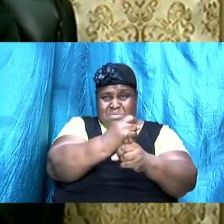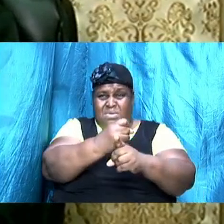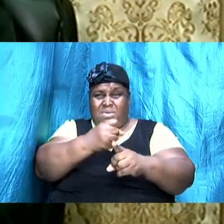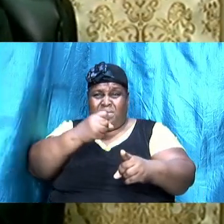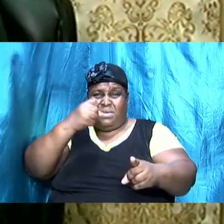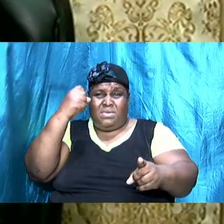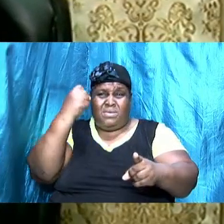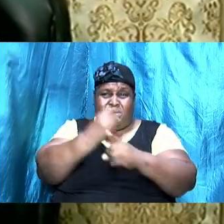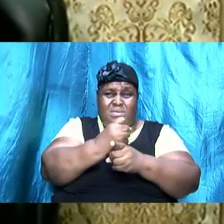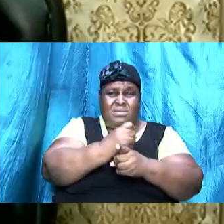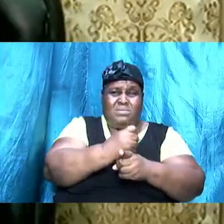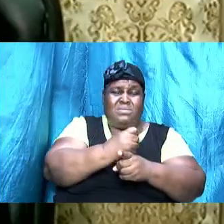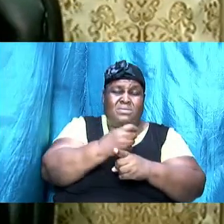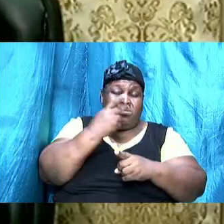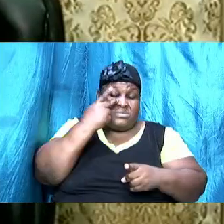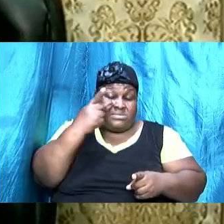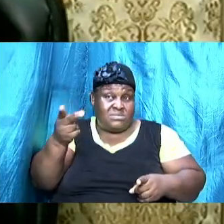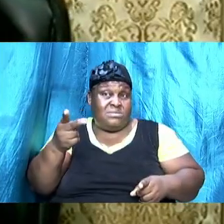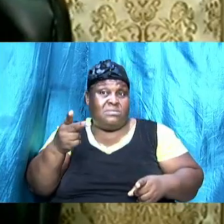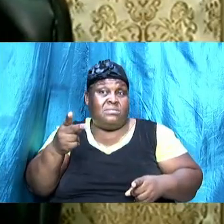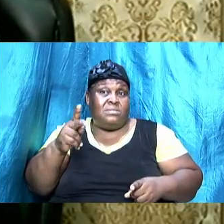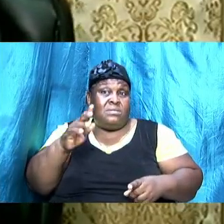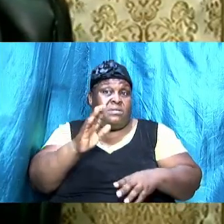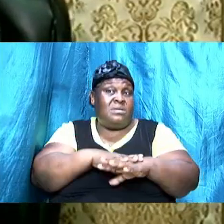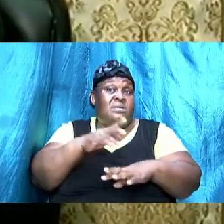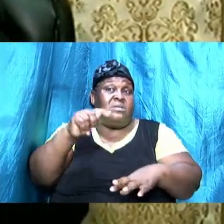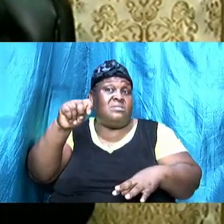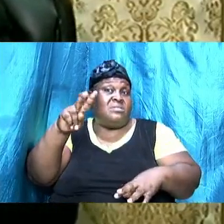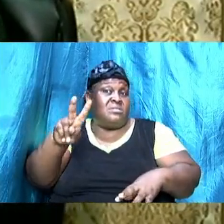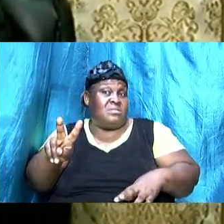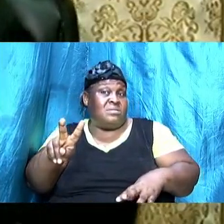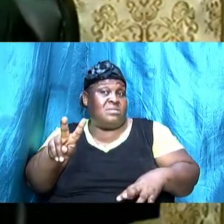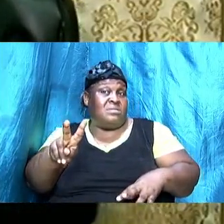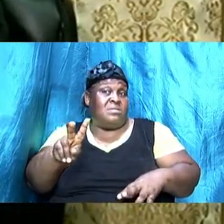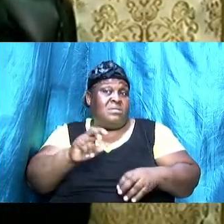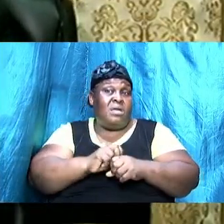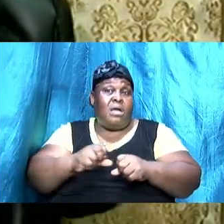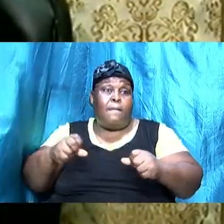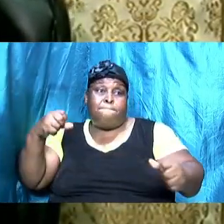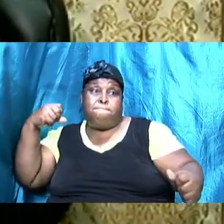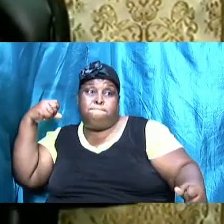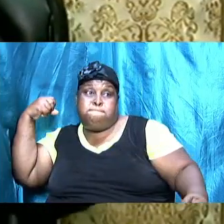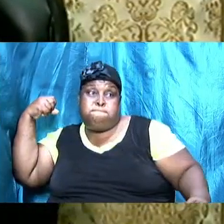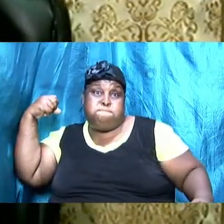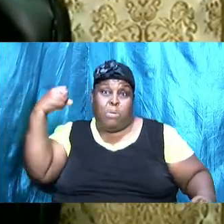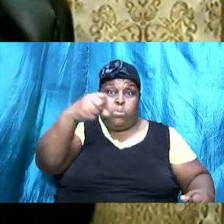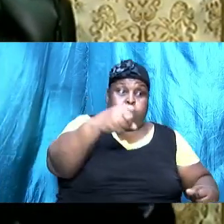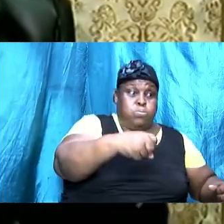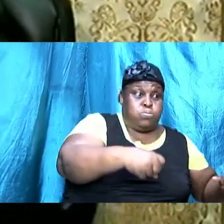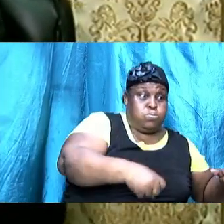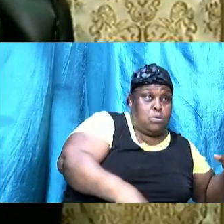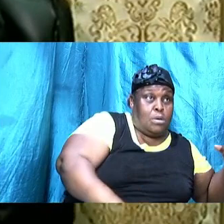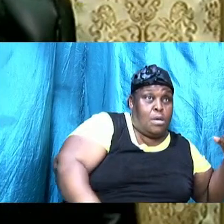our screen recently with a man after thumping, hitting,